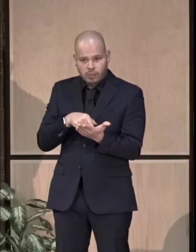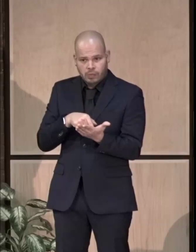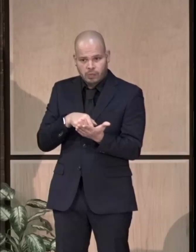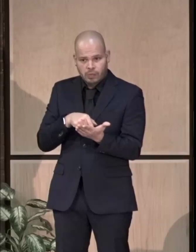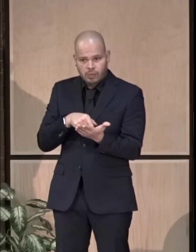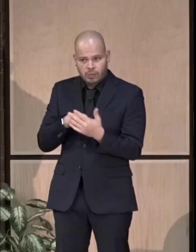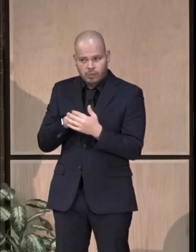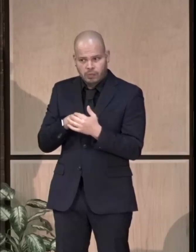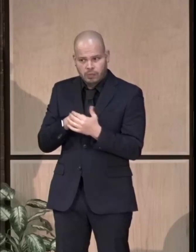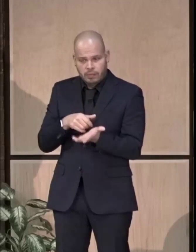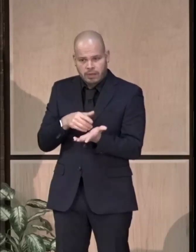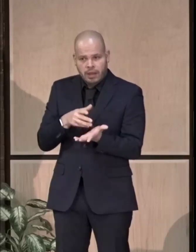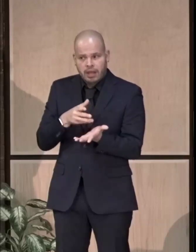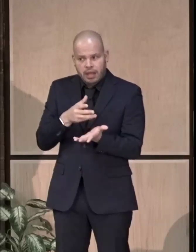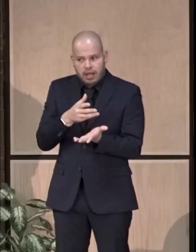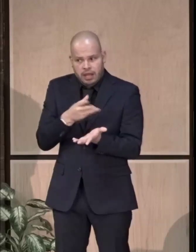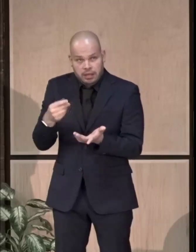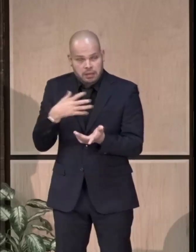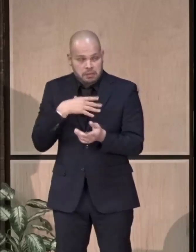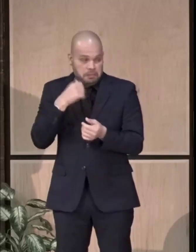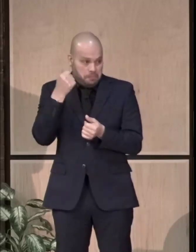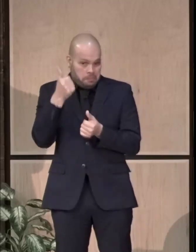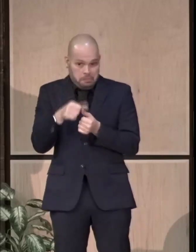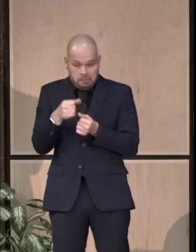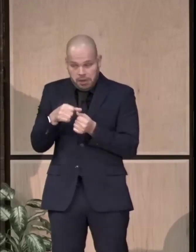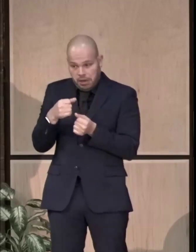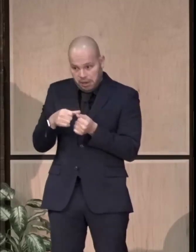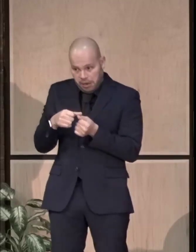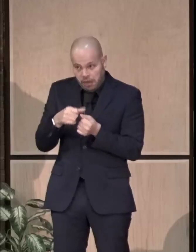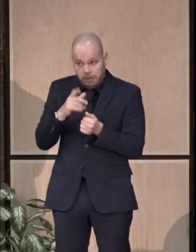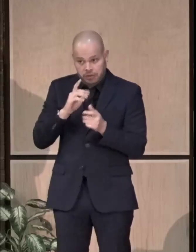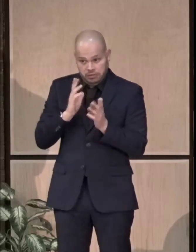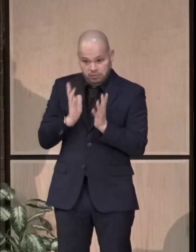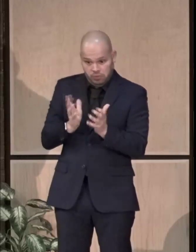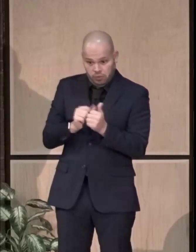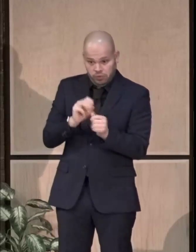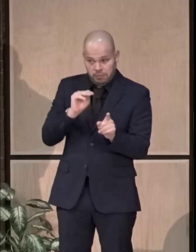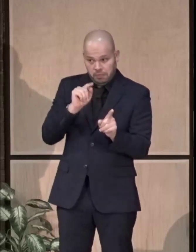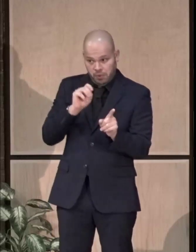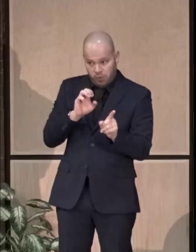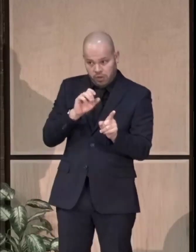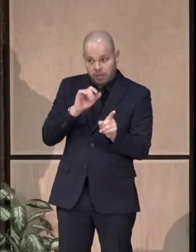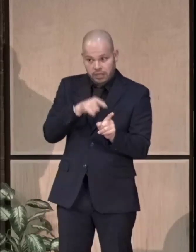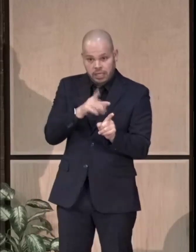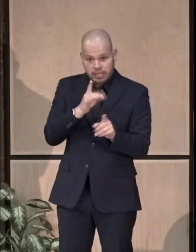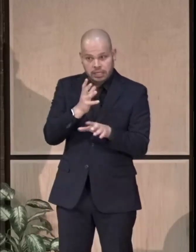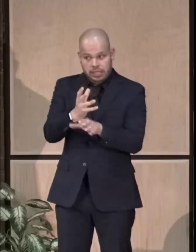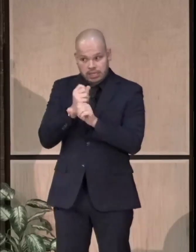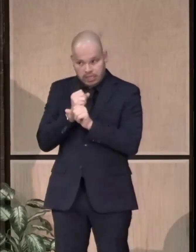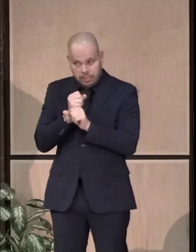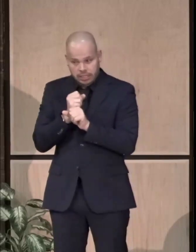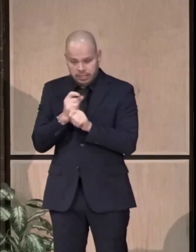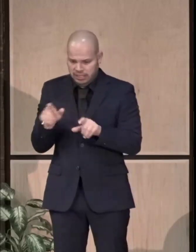that was kind of the initial that I can remember. That was kind of our initial conversation, was confirming that he, you know, in fact, did get this. And